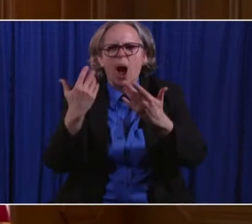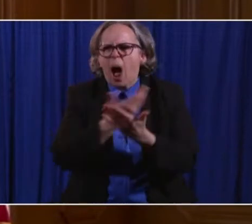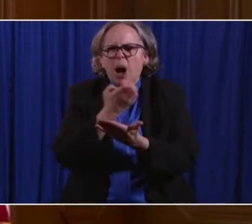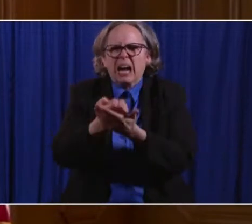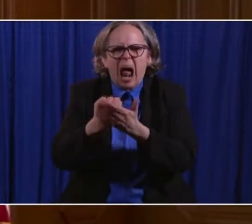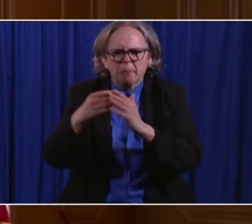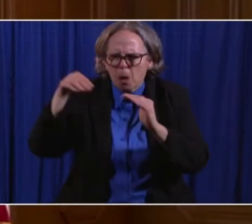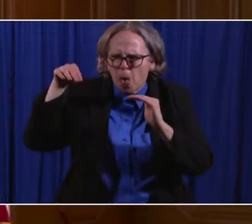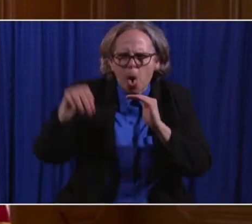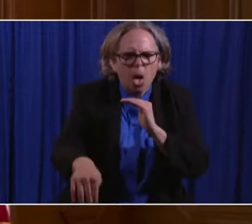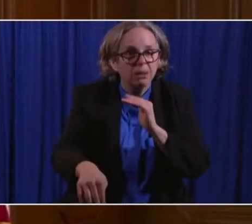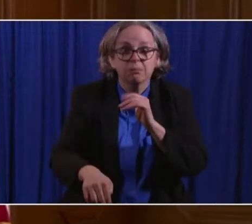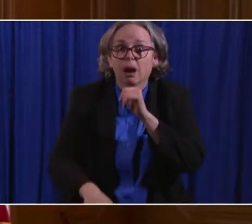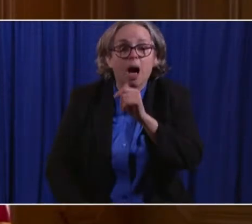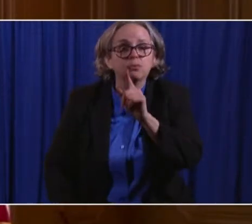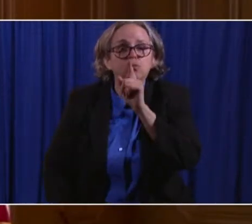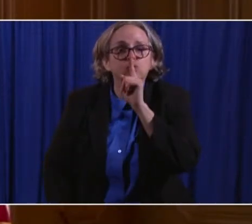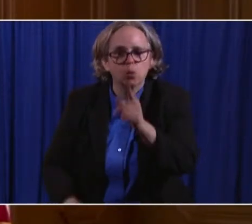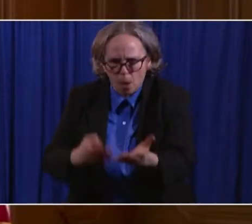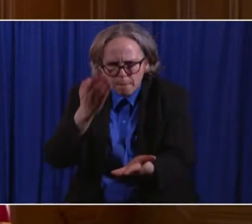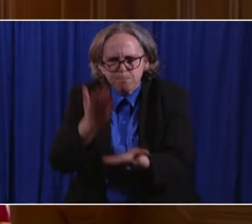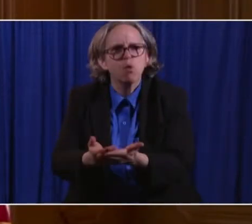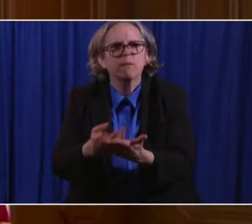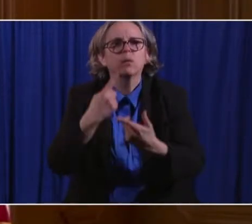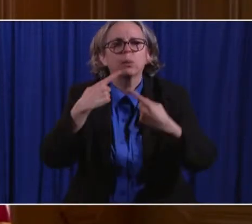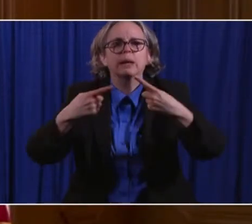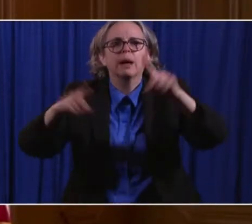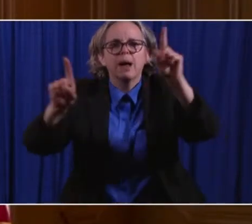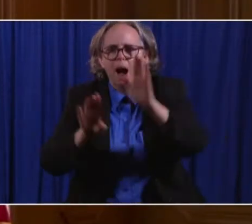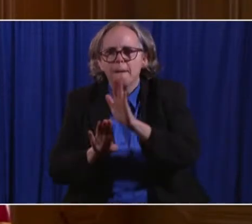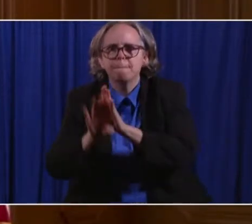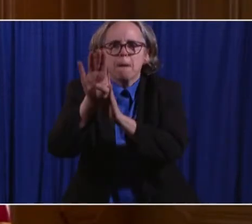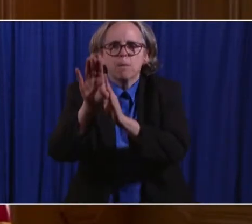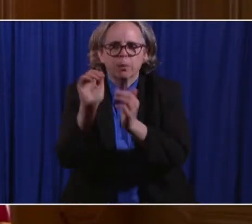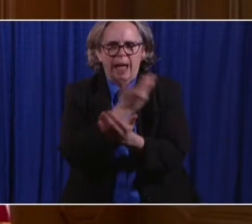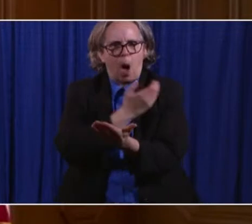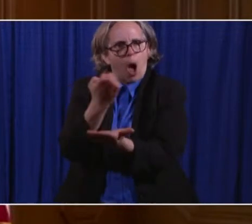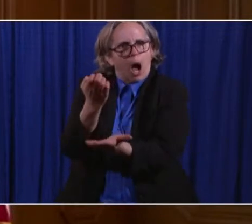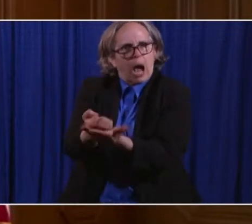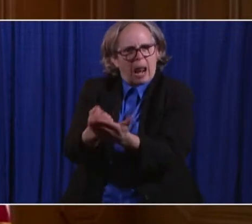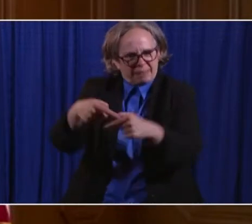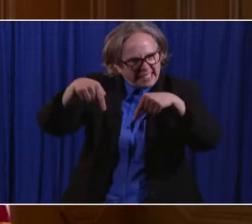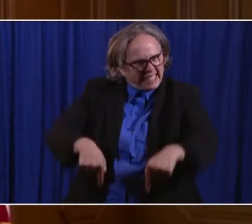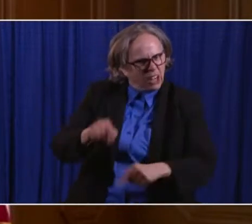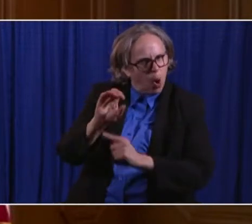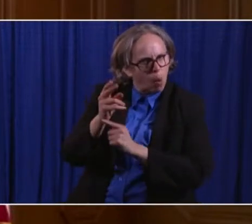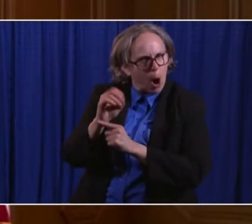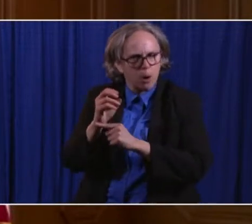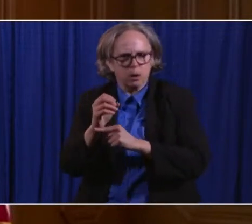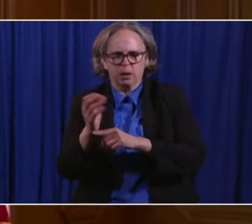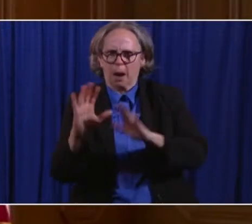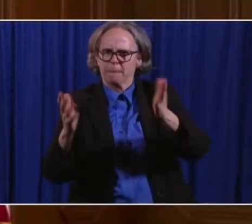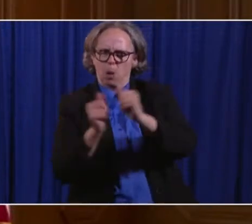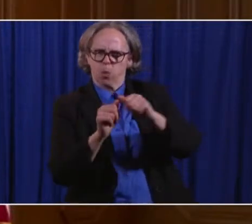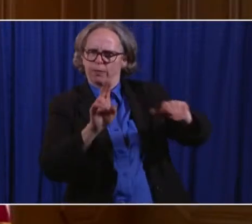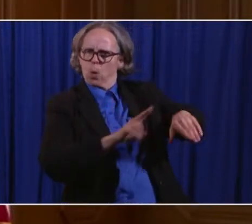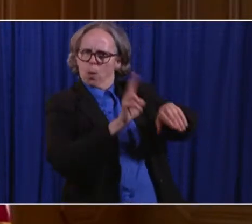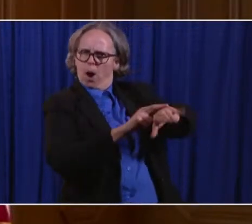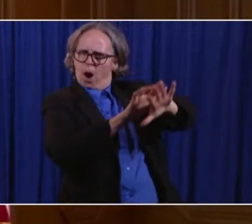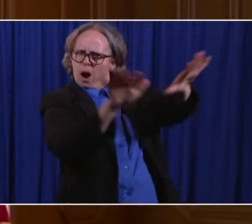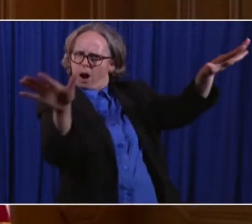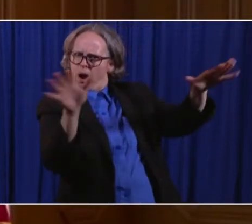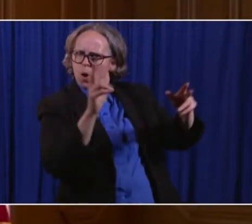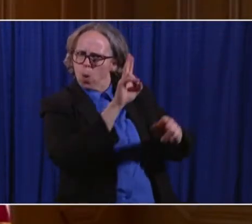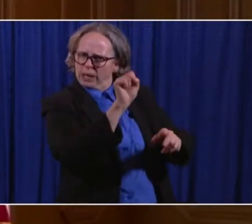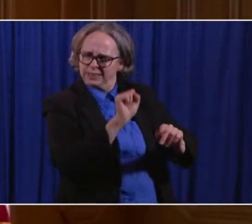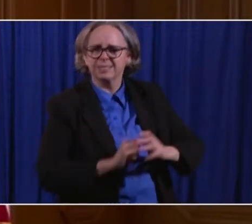Getting back to the unemployment fund, using federal dollars strategically to shore up our unemployment system, along with